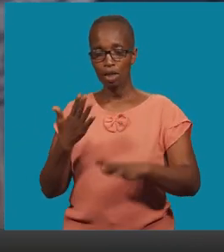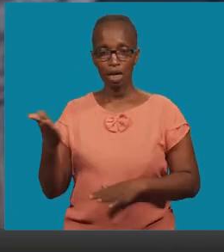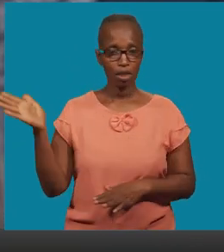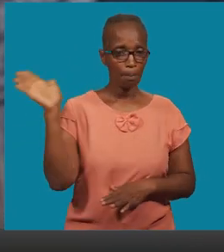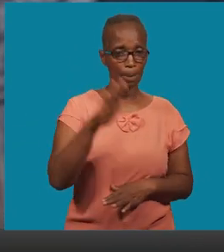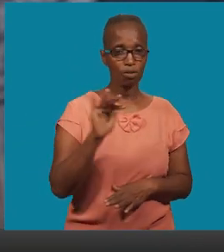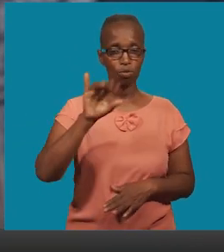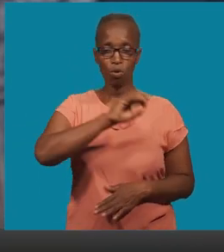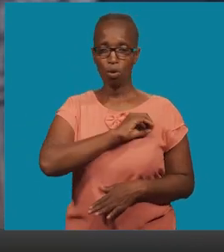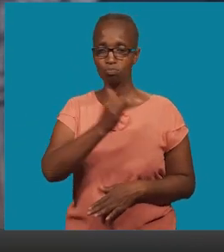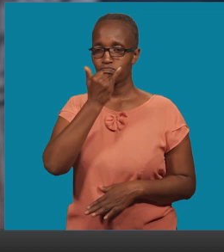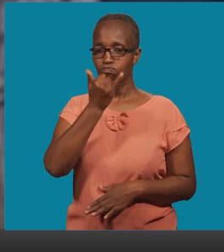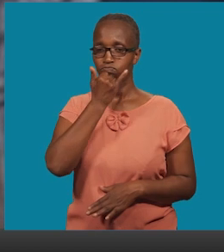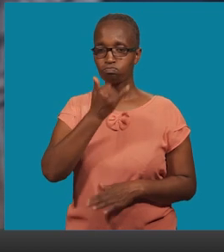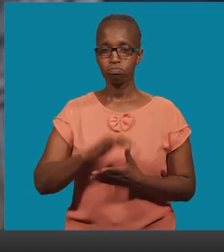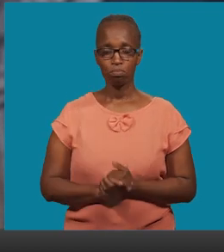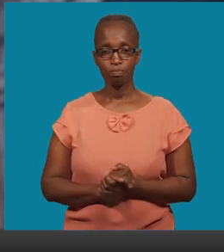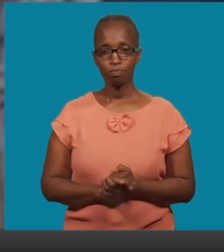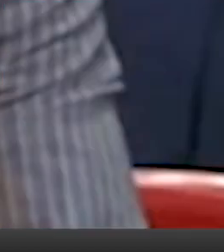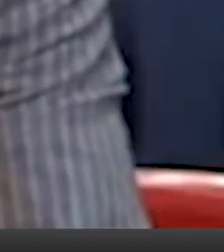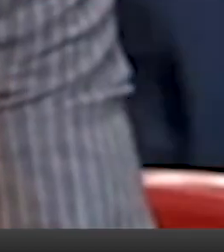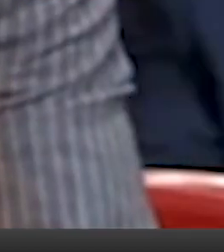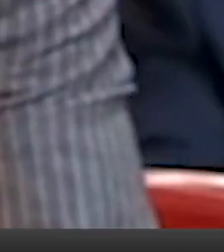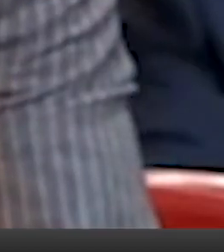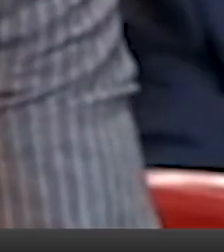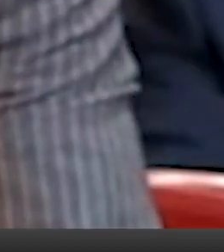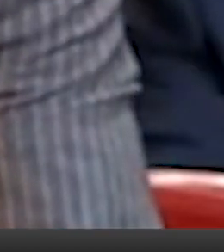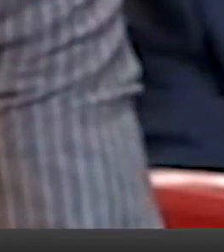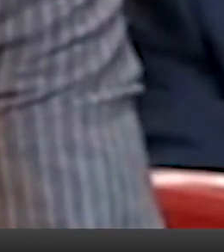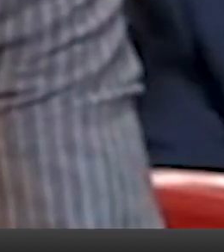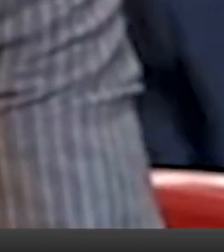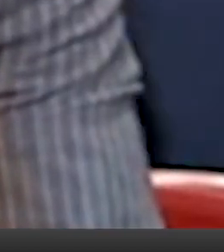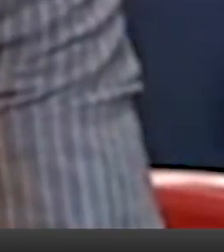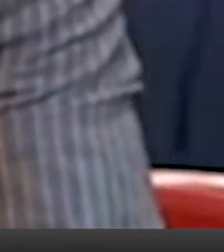or for it to acquire some life or legal capacity.